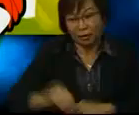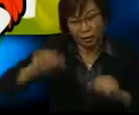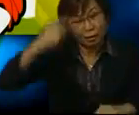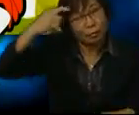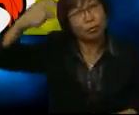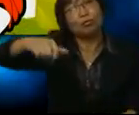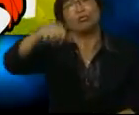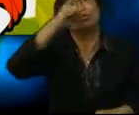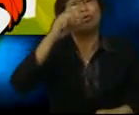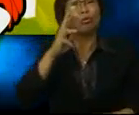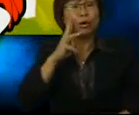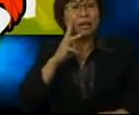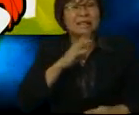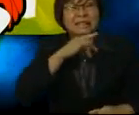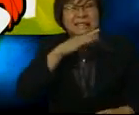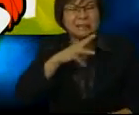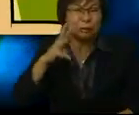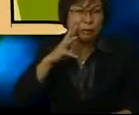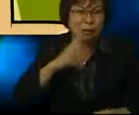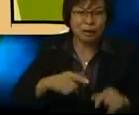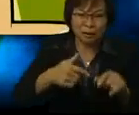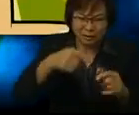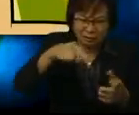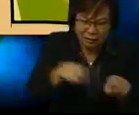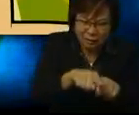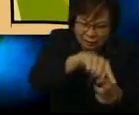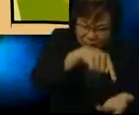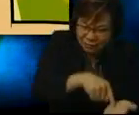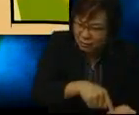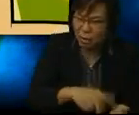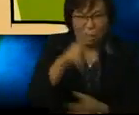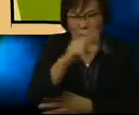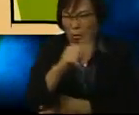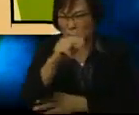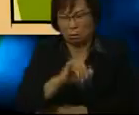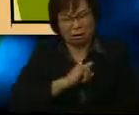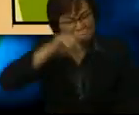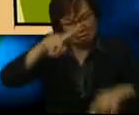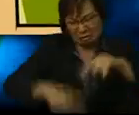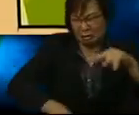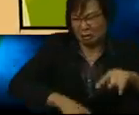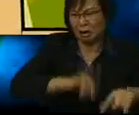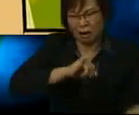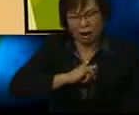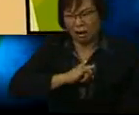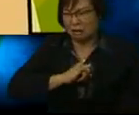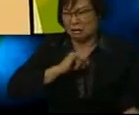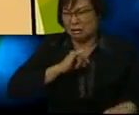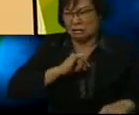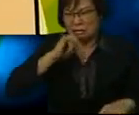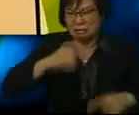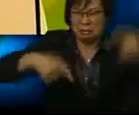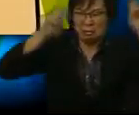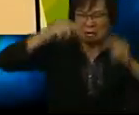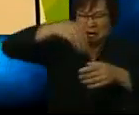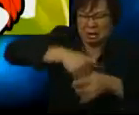drinking such dirty water as this? No, I can't. Even I wouldn't bathe in such water,